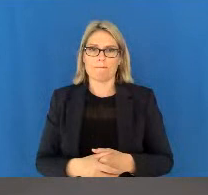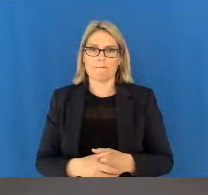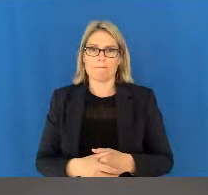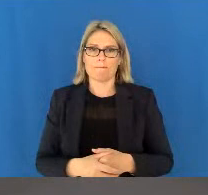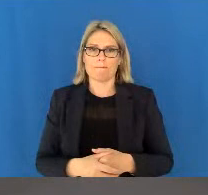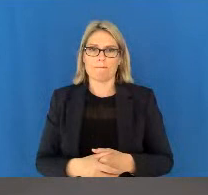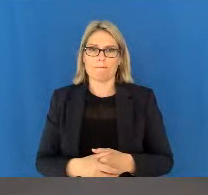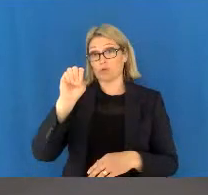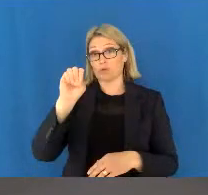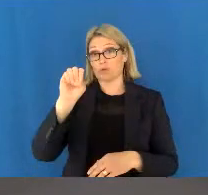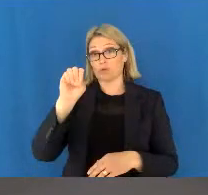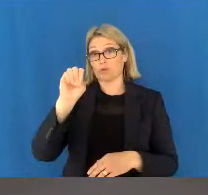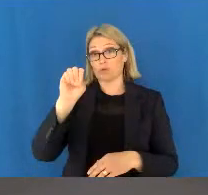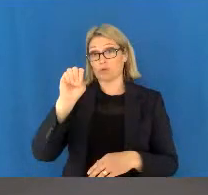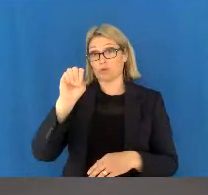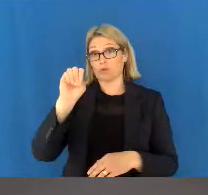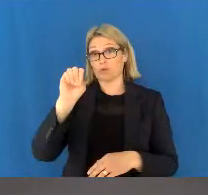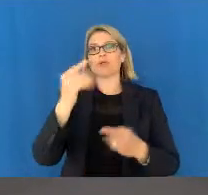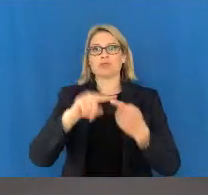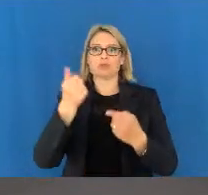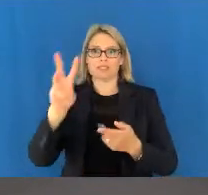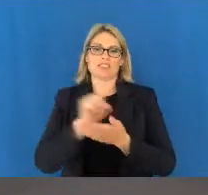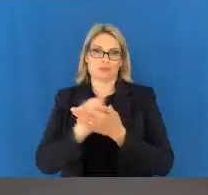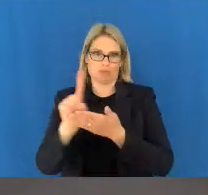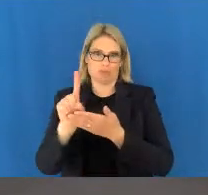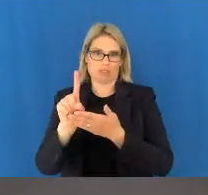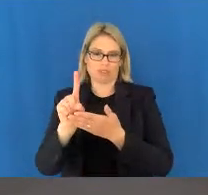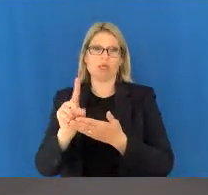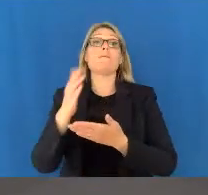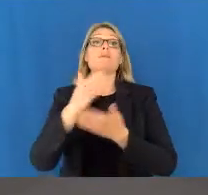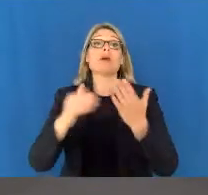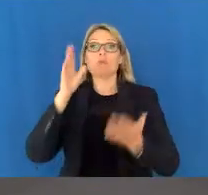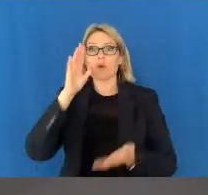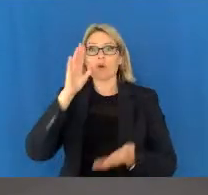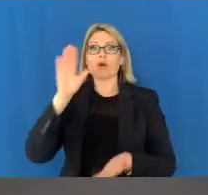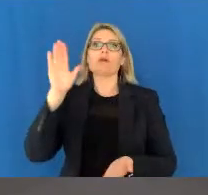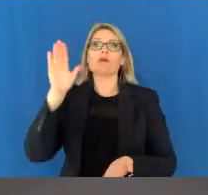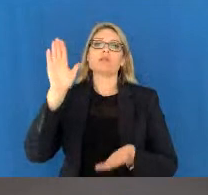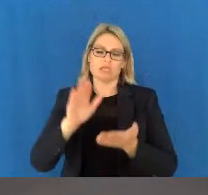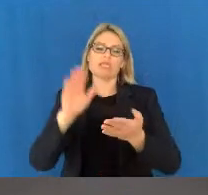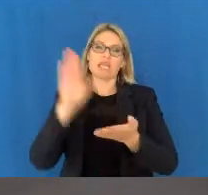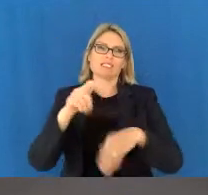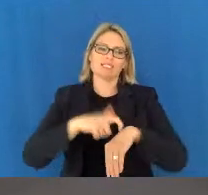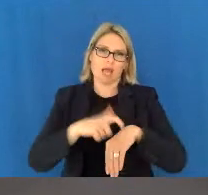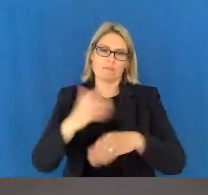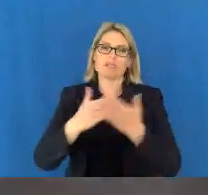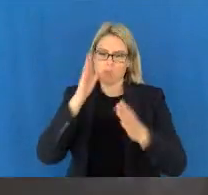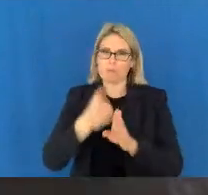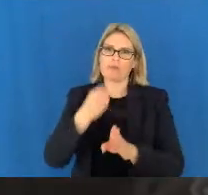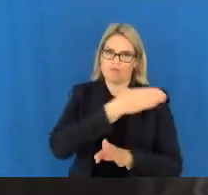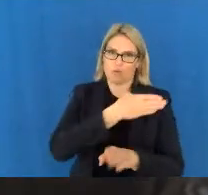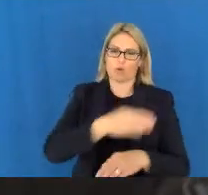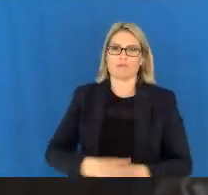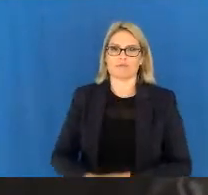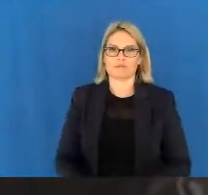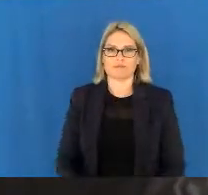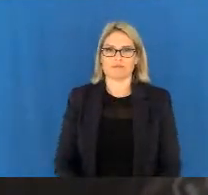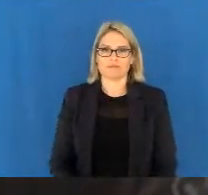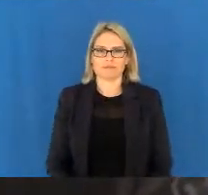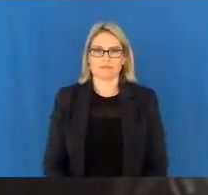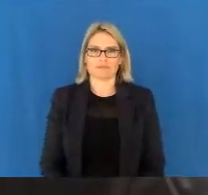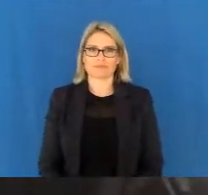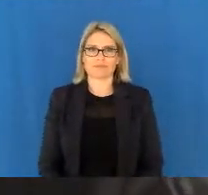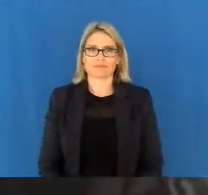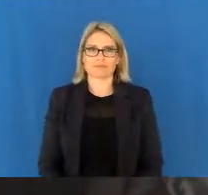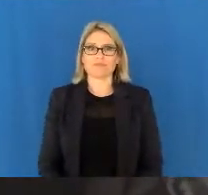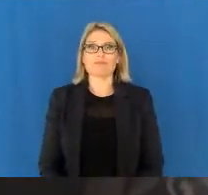of 14 and 16 weeks. But for some people, it definitely will be less. il y a deux choses importantes. Two important